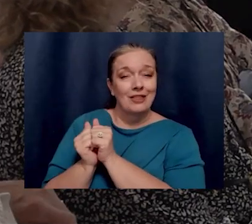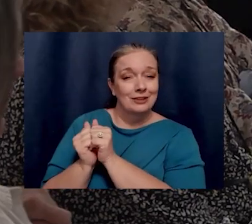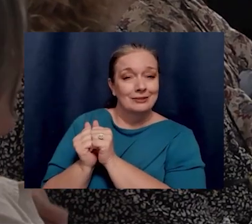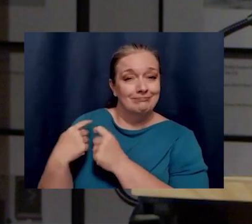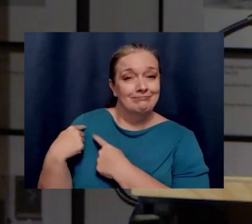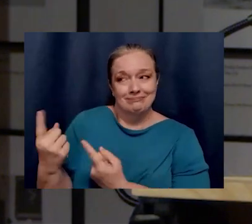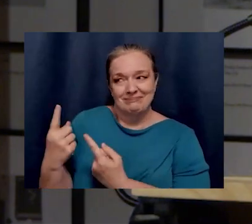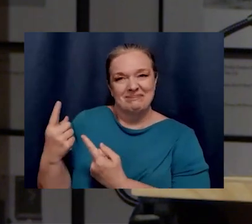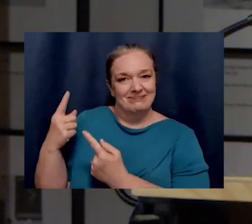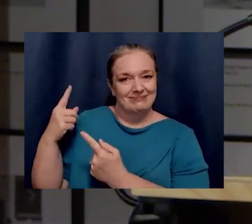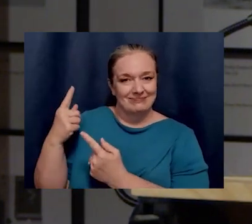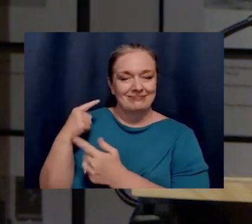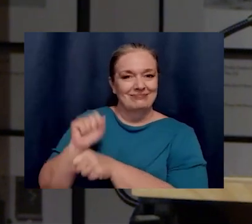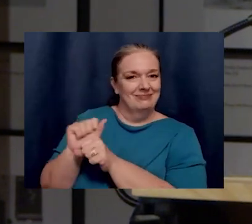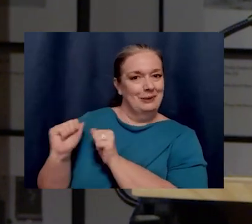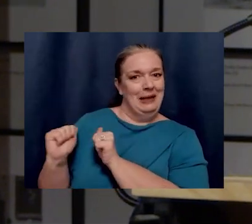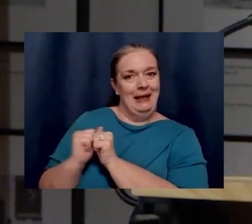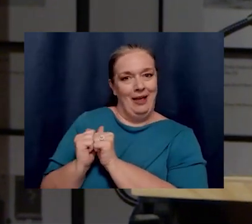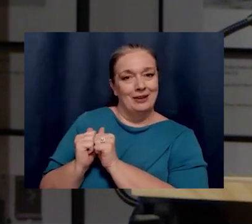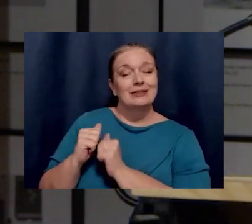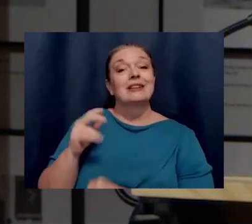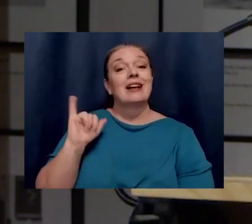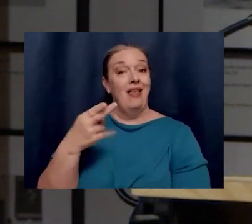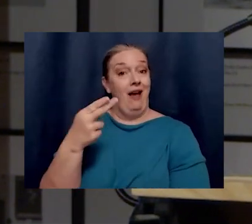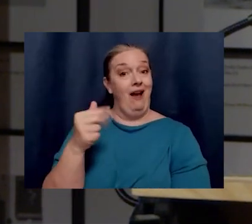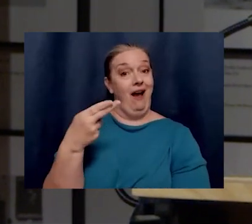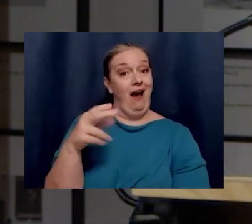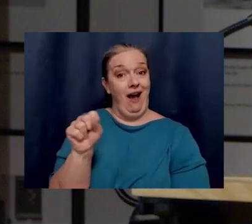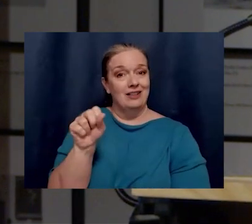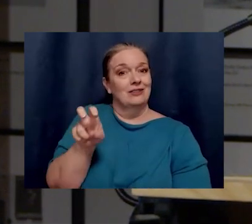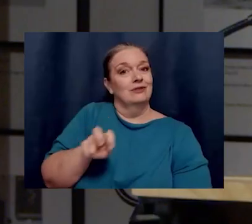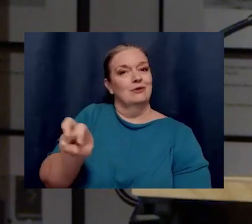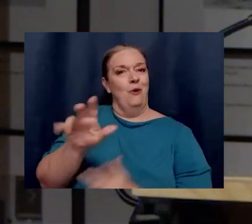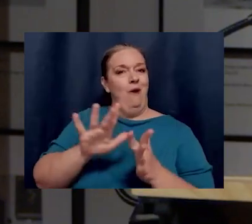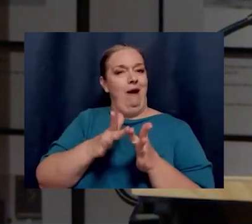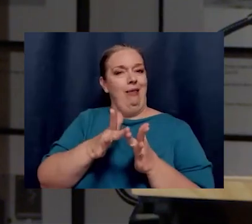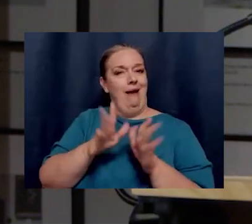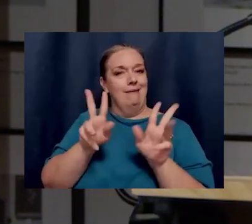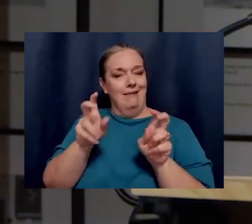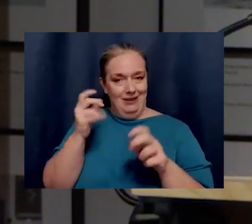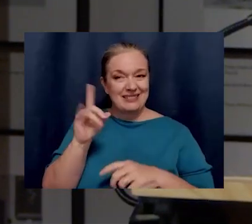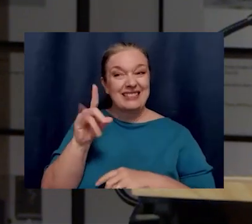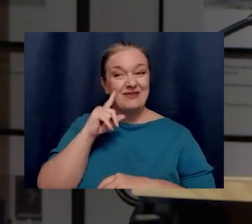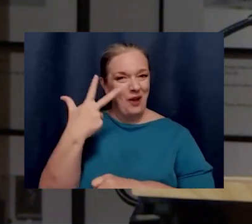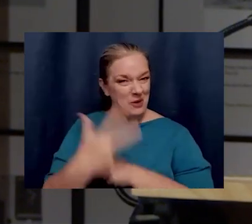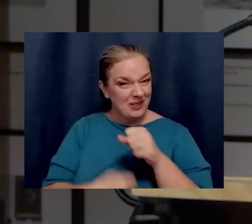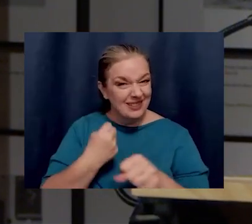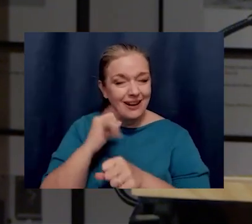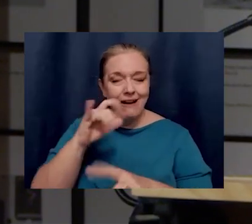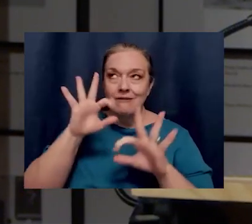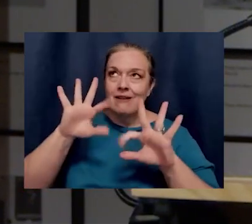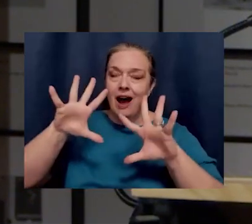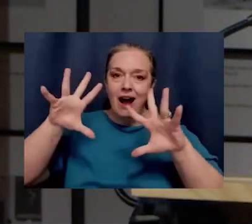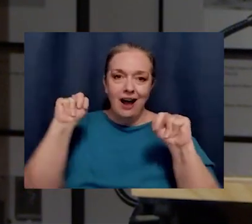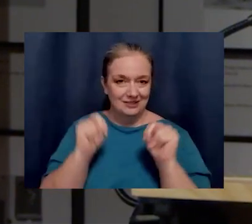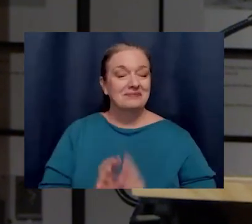past programs, particularly the Historic Artist Homes and Studio virtual road trip, which we did for 3 seasons. It was really fun.